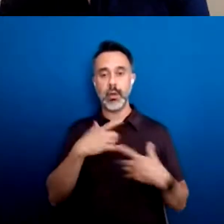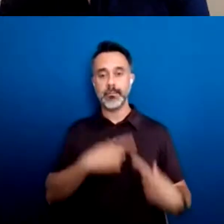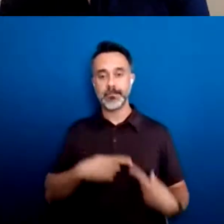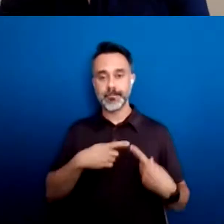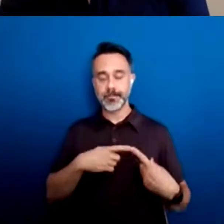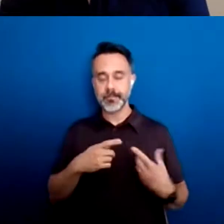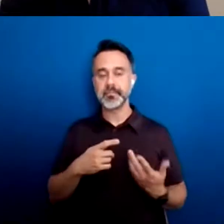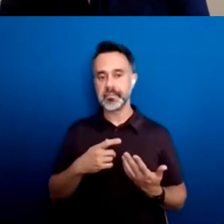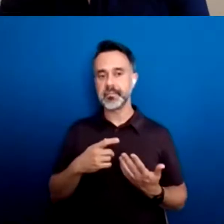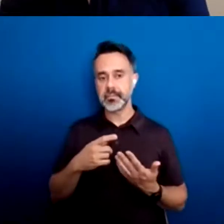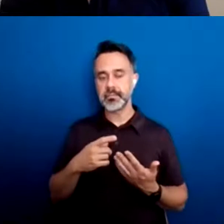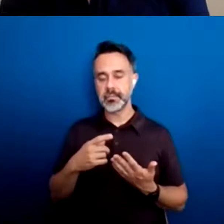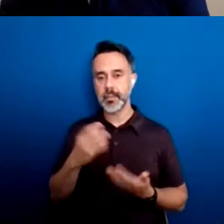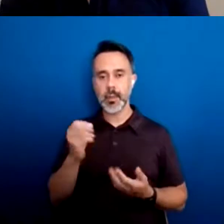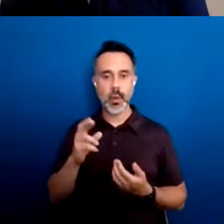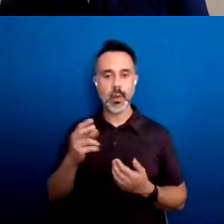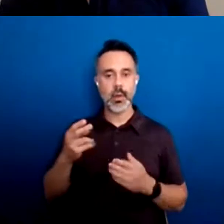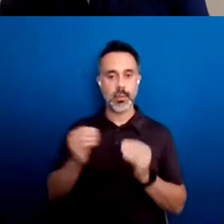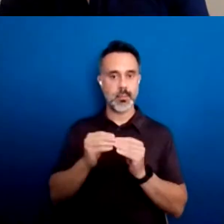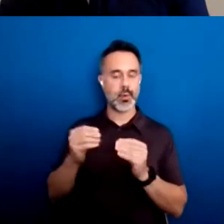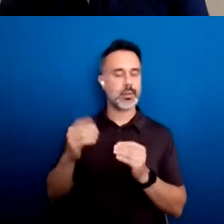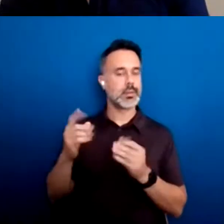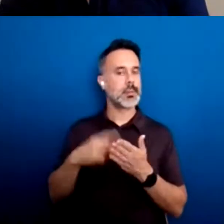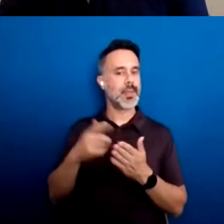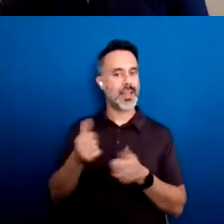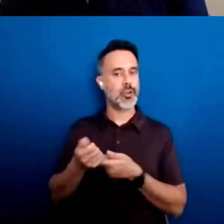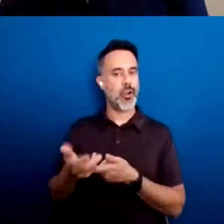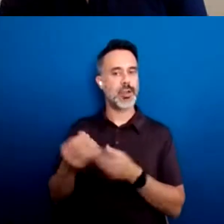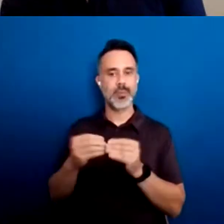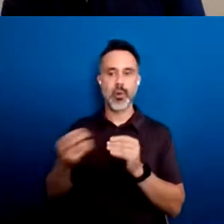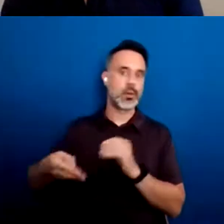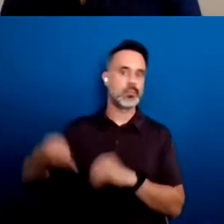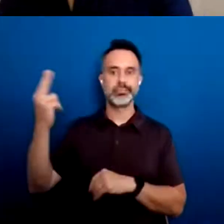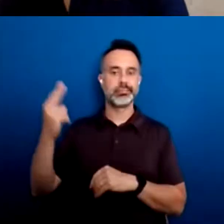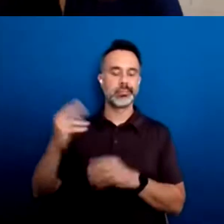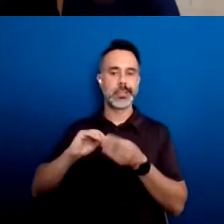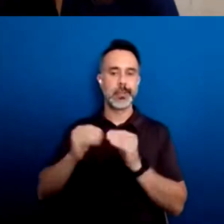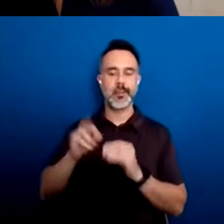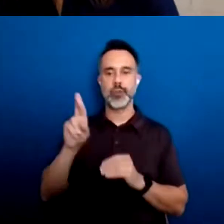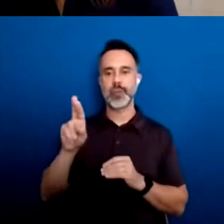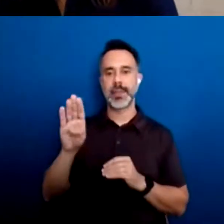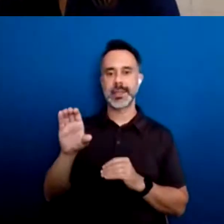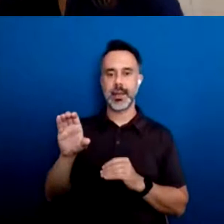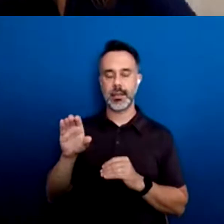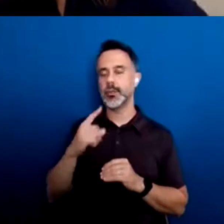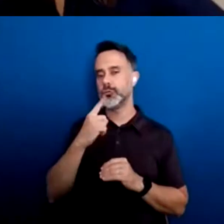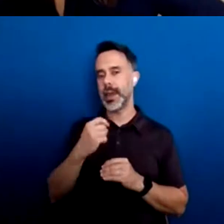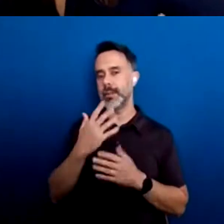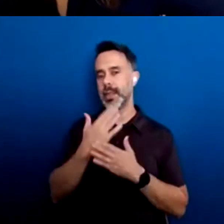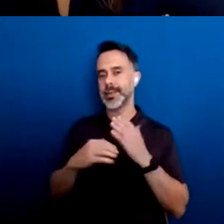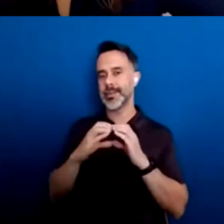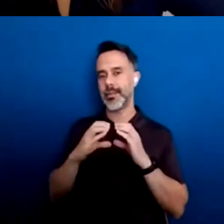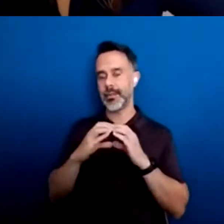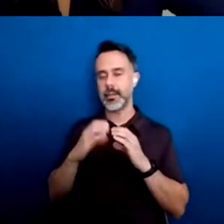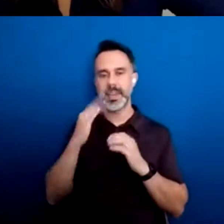a higher than normal red cell count, because that's how your body compensates for the low oxygen. I